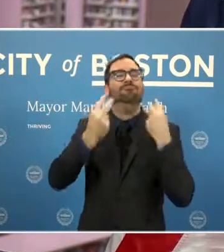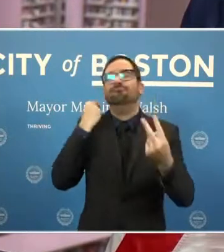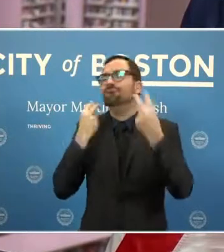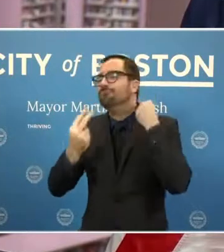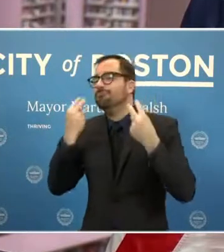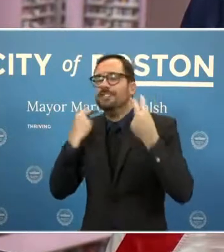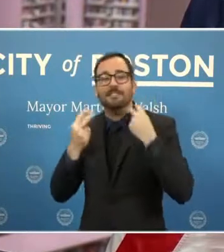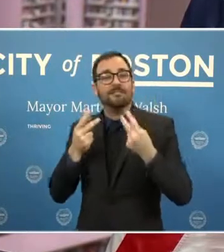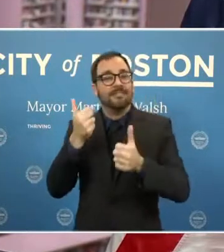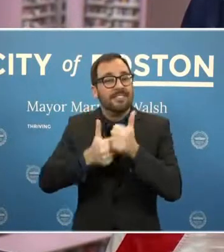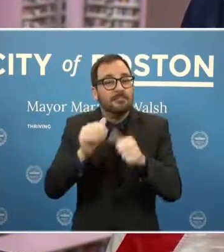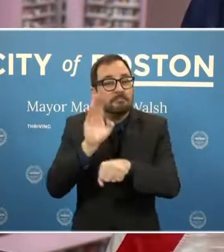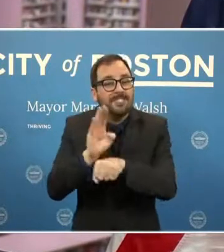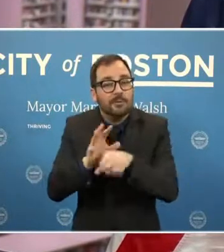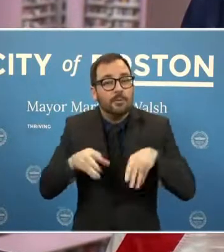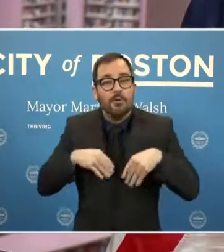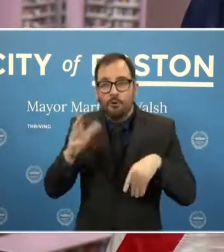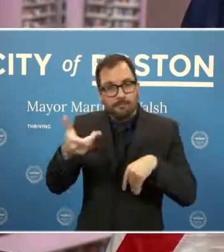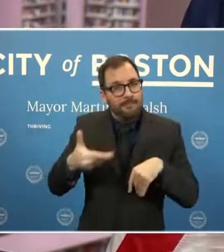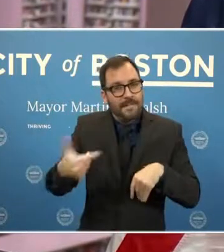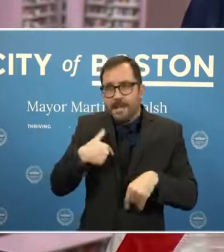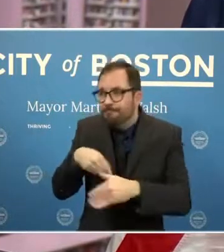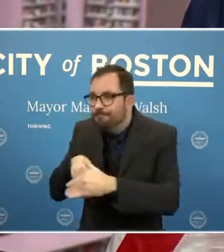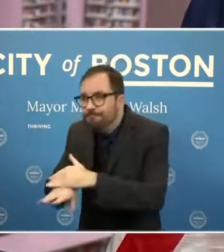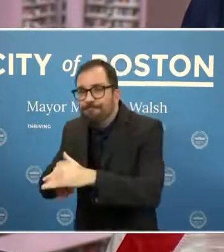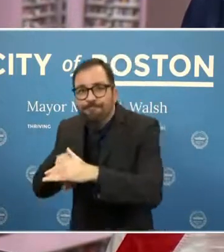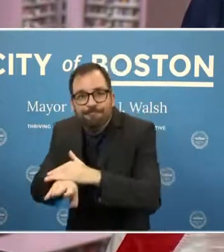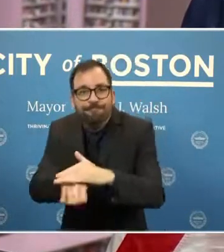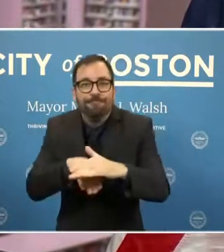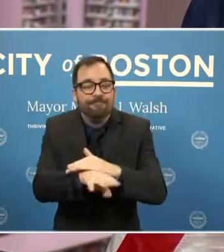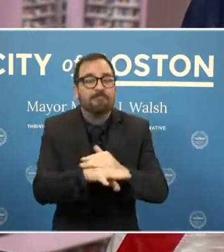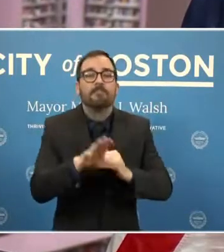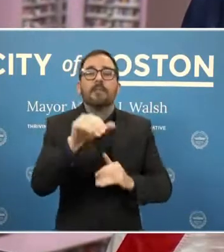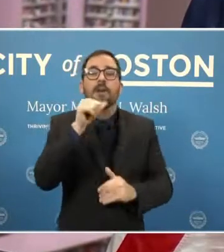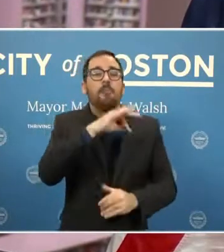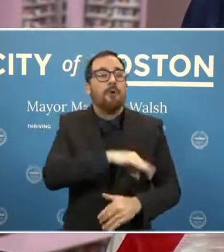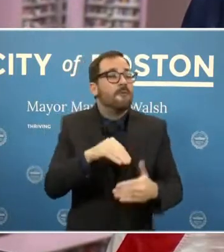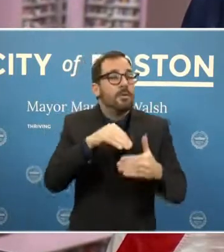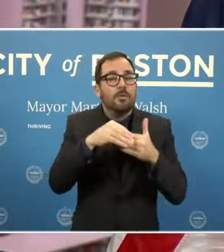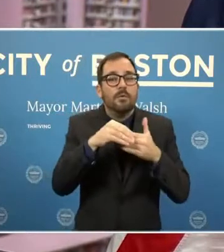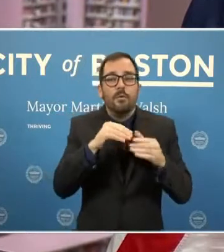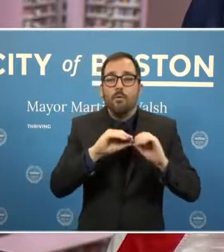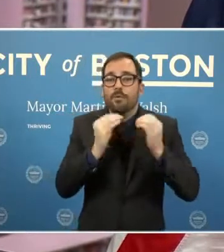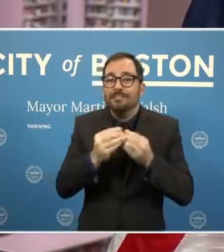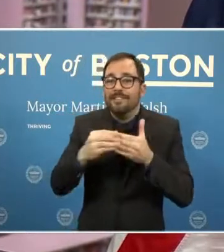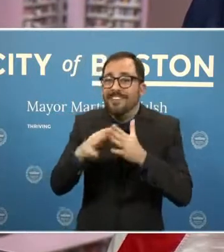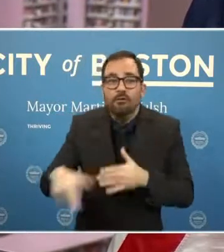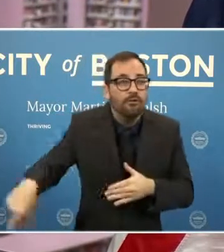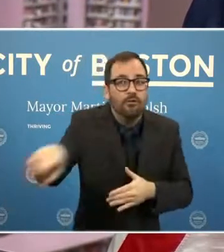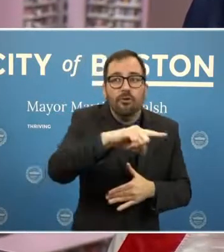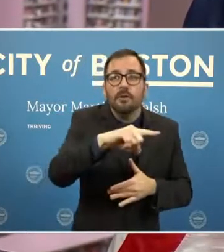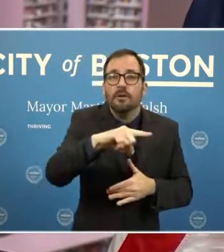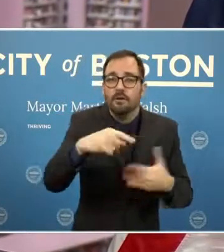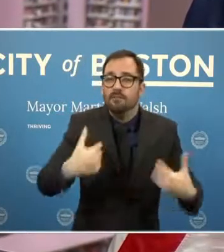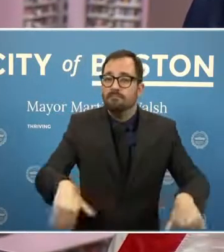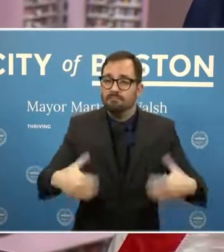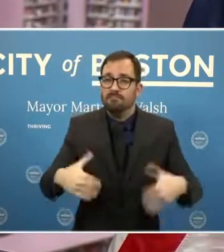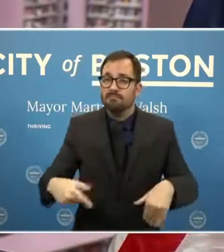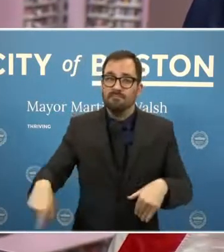every nonprofit or community leader I worked with, anyone watching right now who cares about their family and the future of this